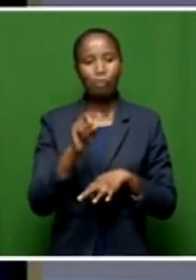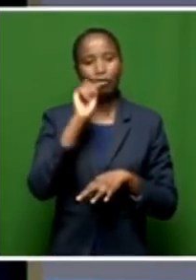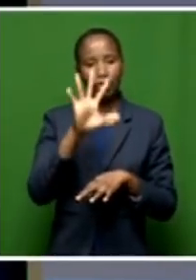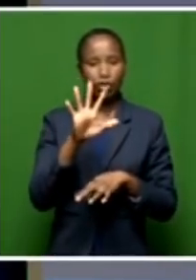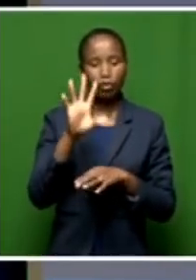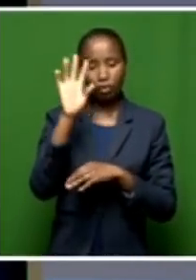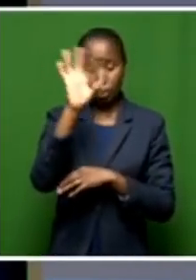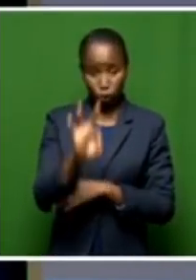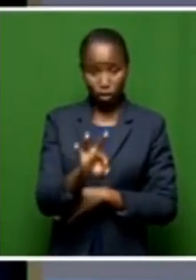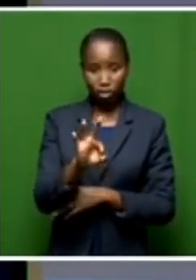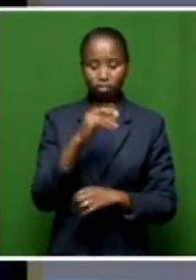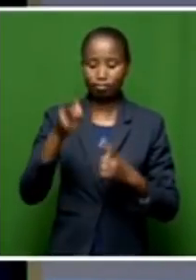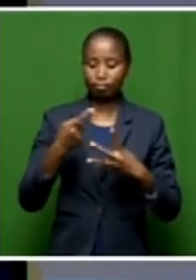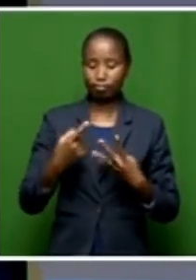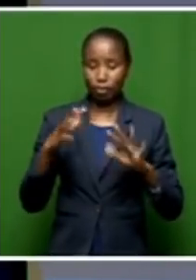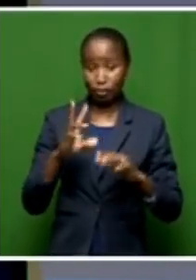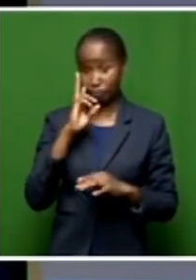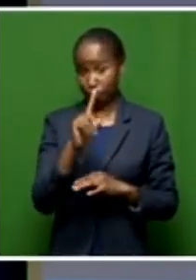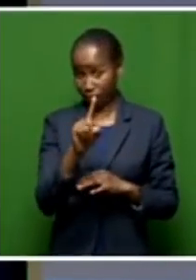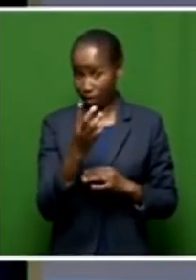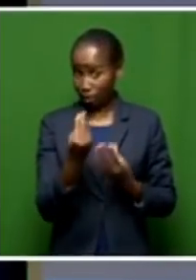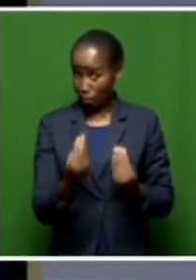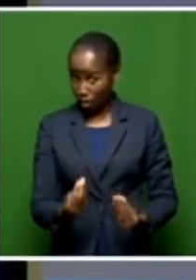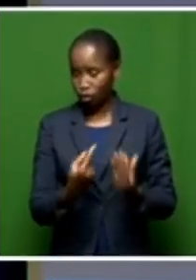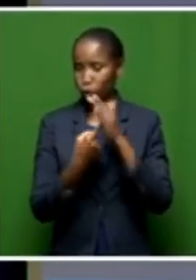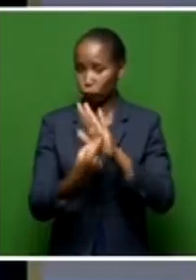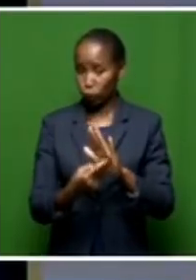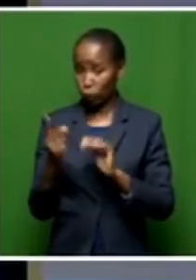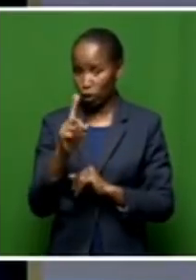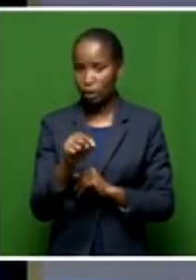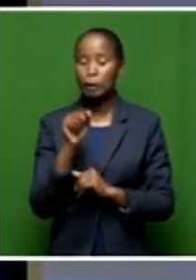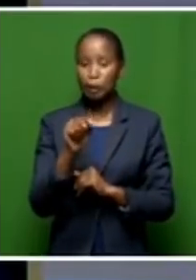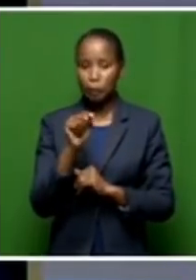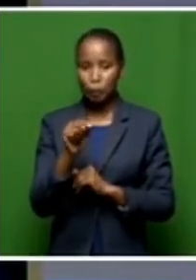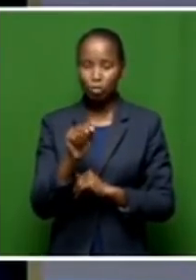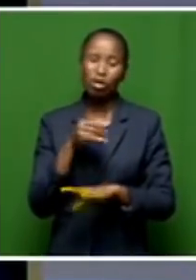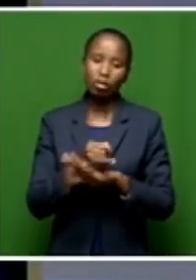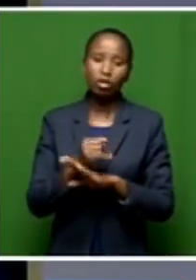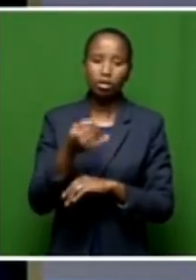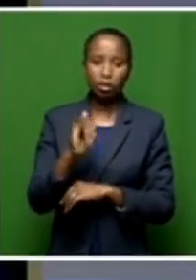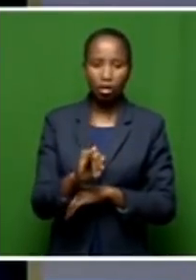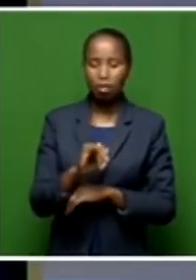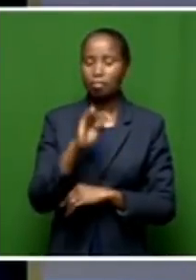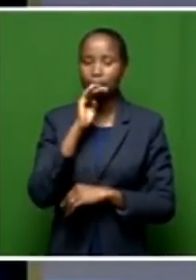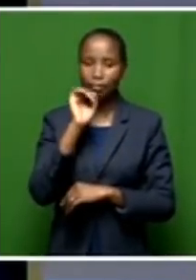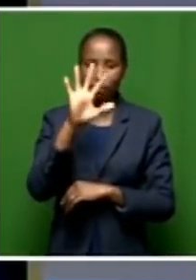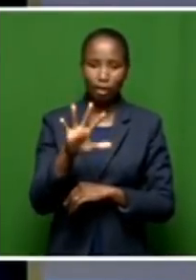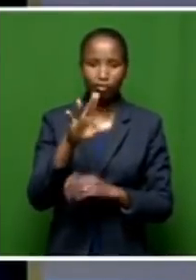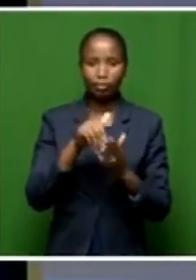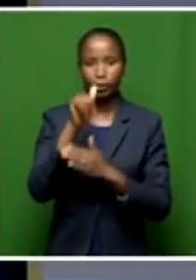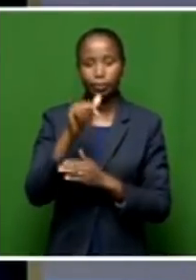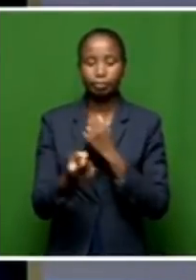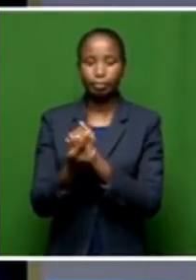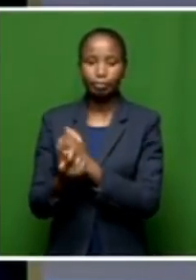been saying over a little while, is certainly very early days, 5% of the votes that are coming in. But like I said earlier, when